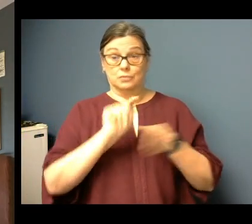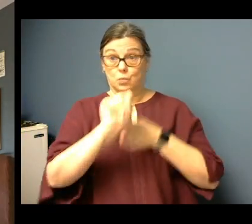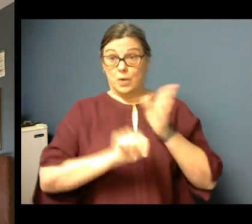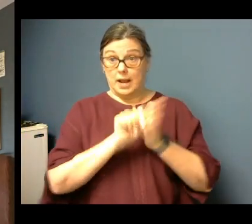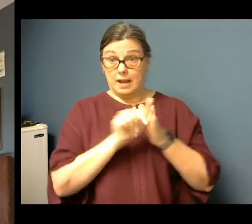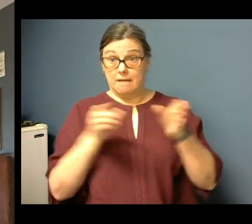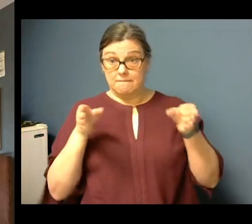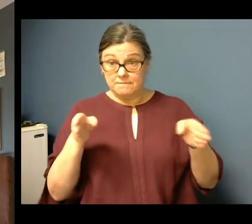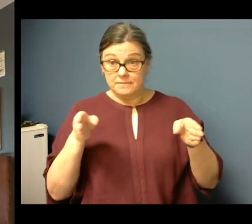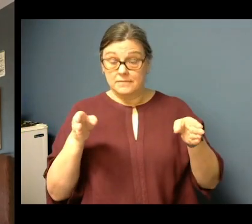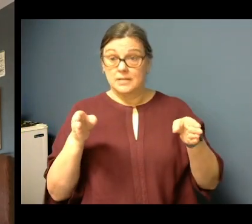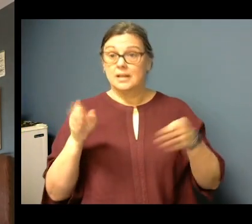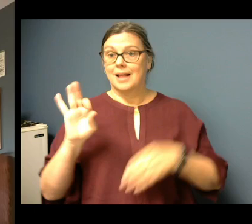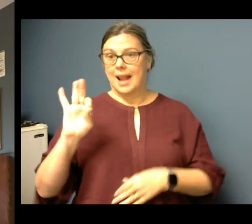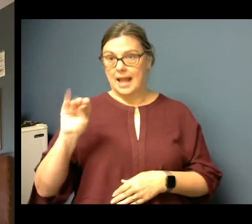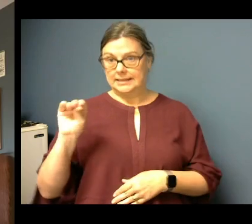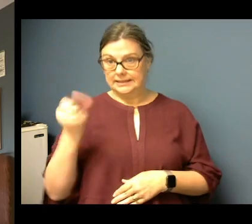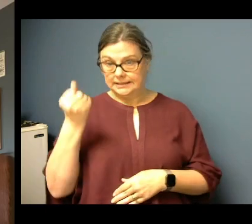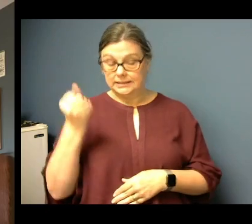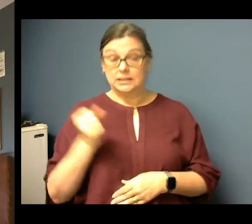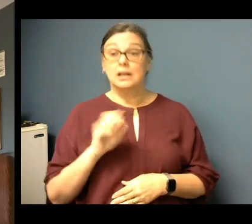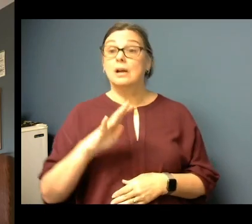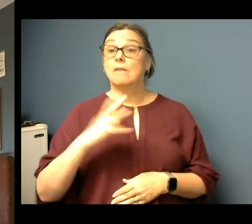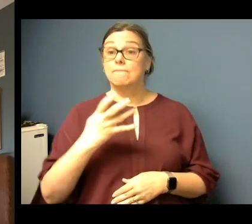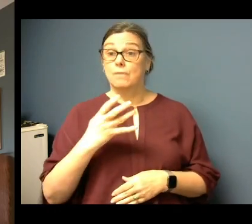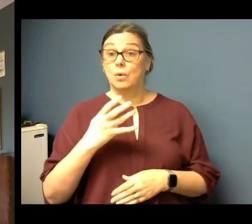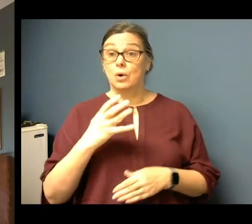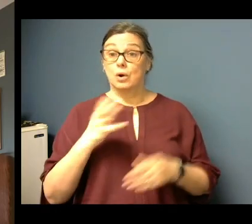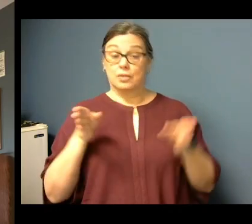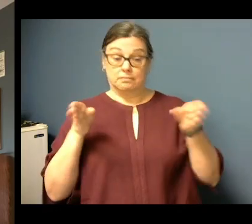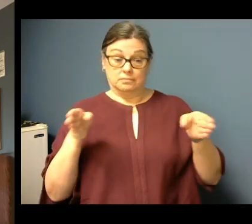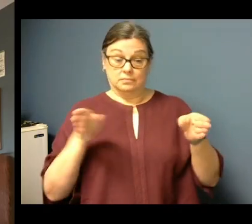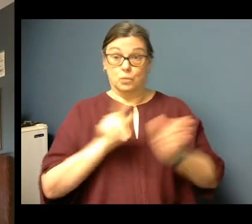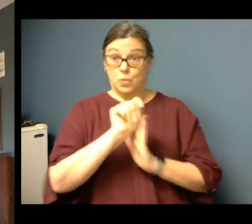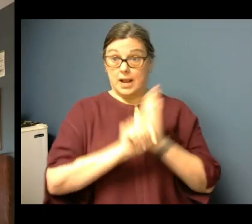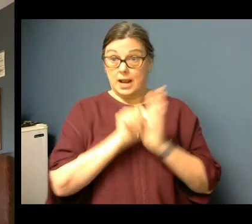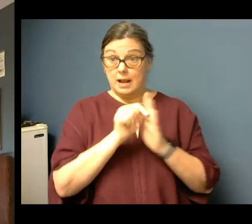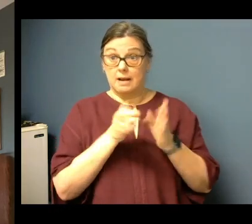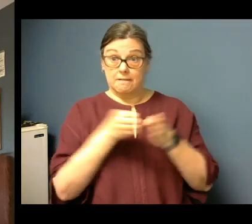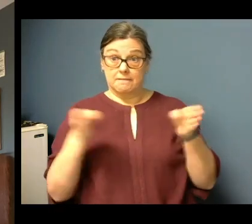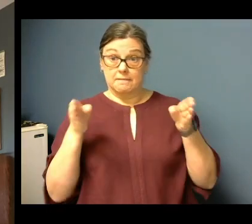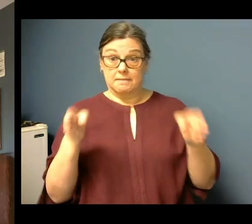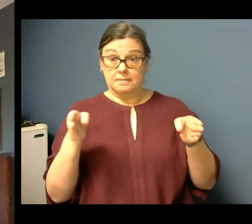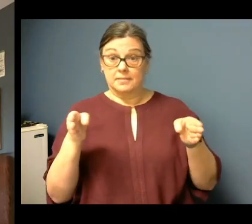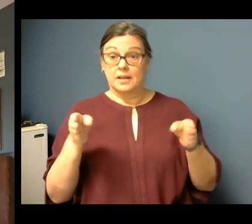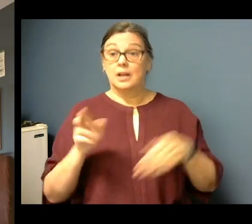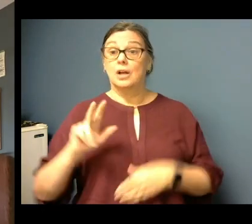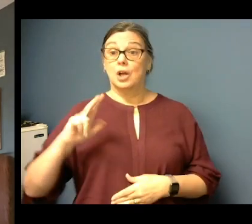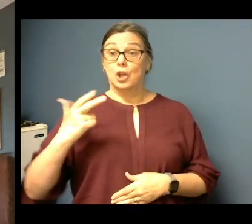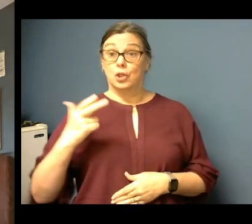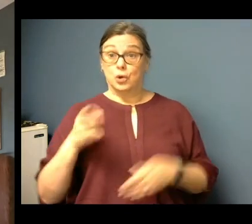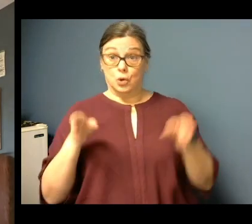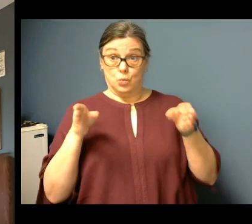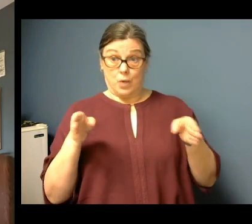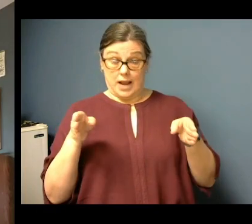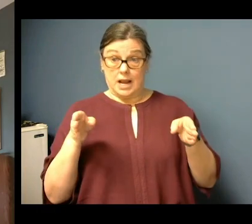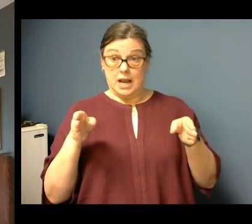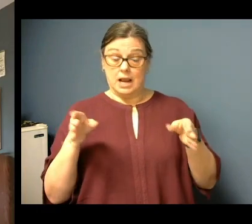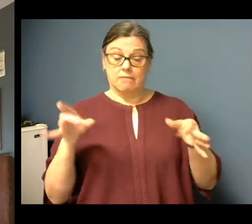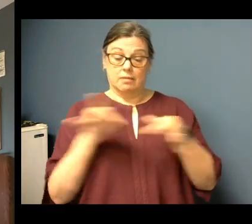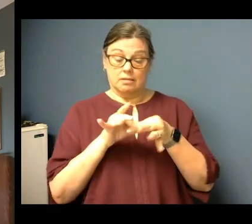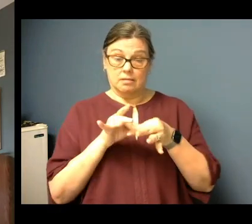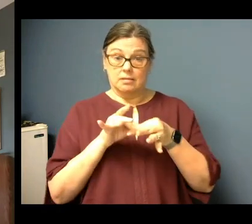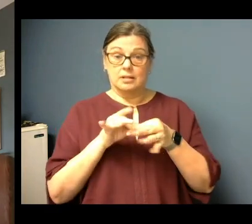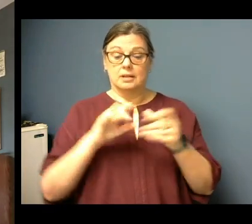wave of women's activism. And we'll be able to connect that third wave to the idea of